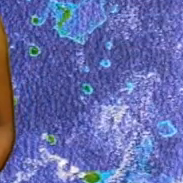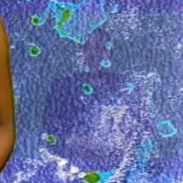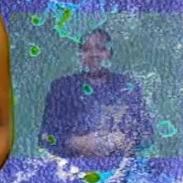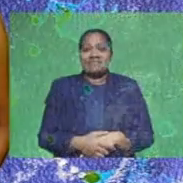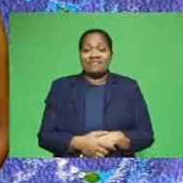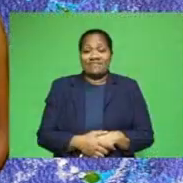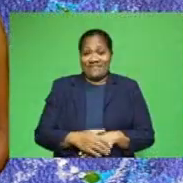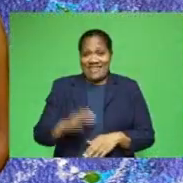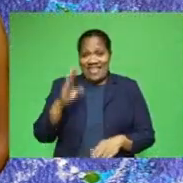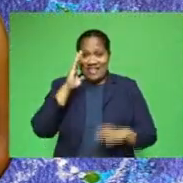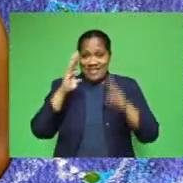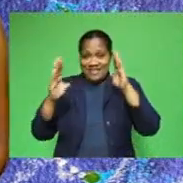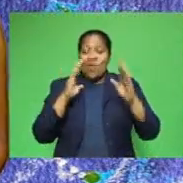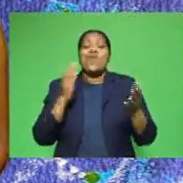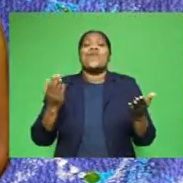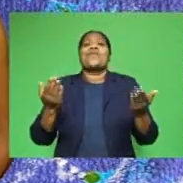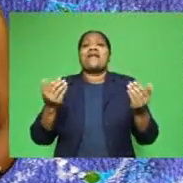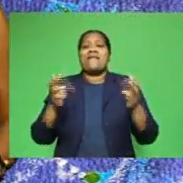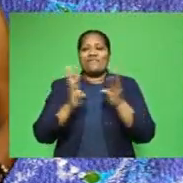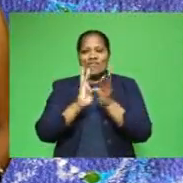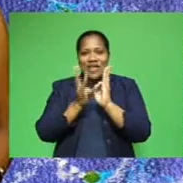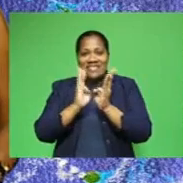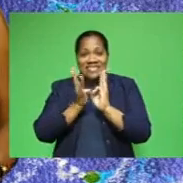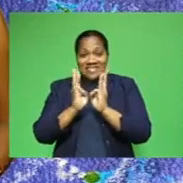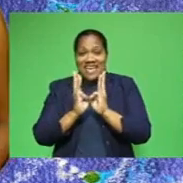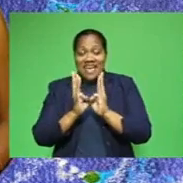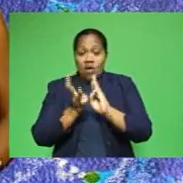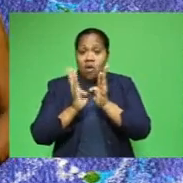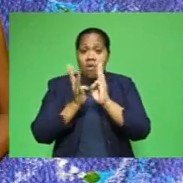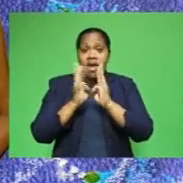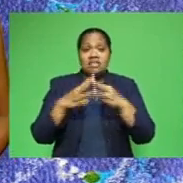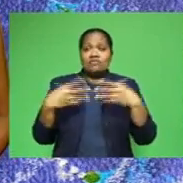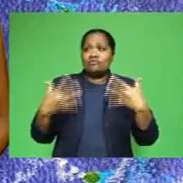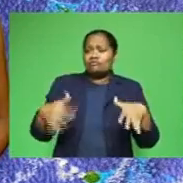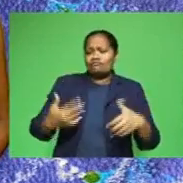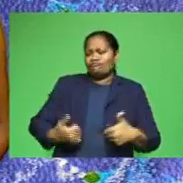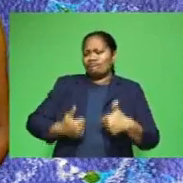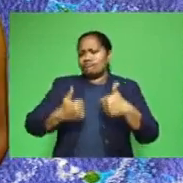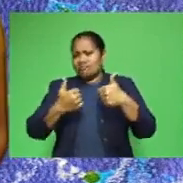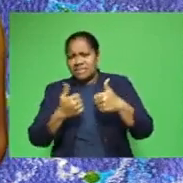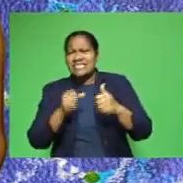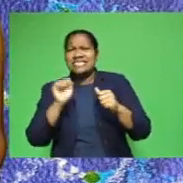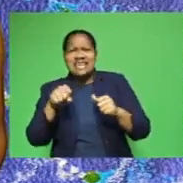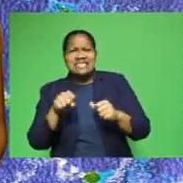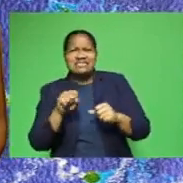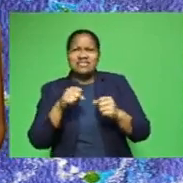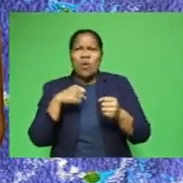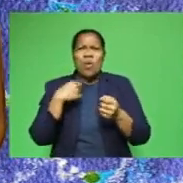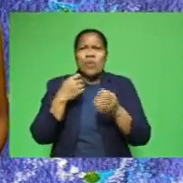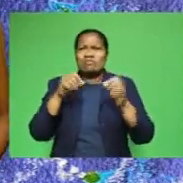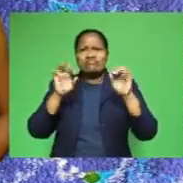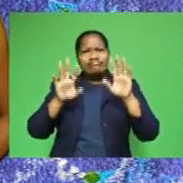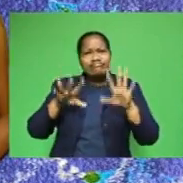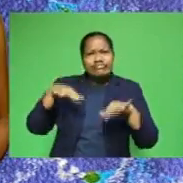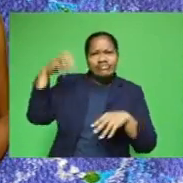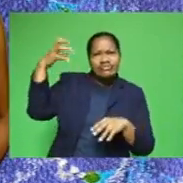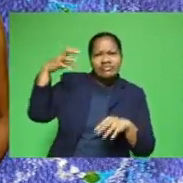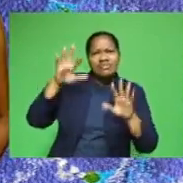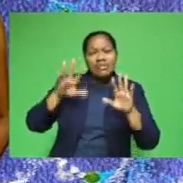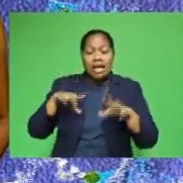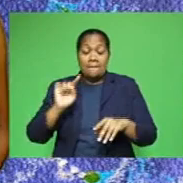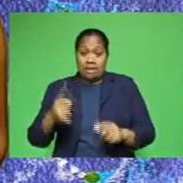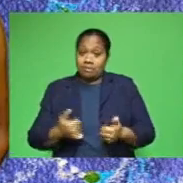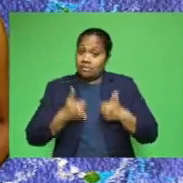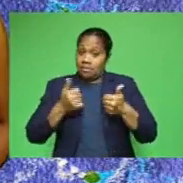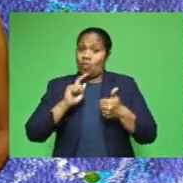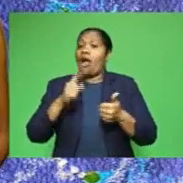Aloha and welcome to the Weather World. The weather is amazing, though it's a bit on and off, but hey, the good part is it's Thursday